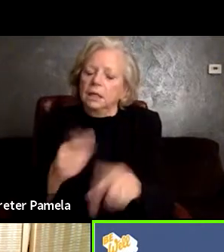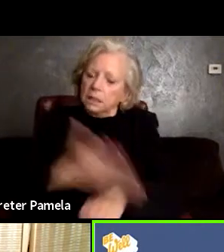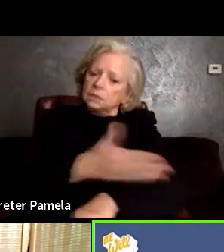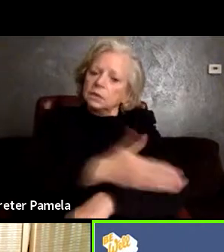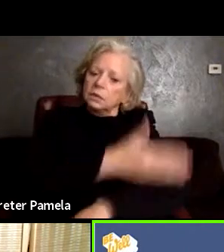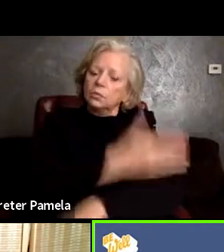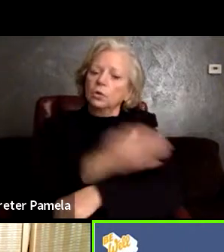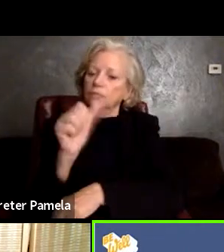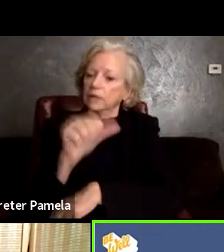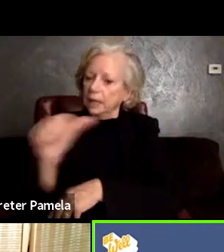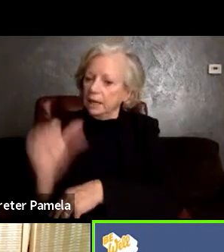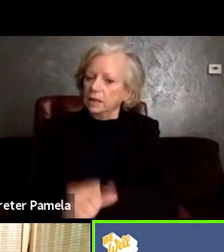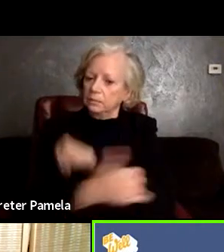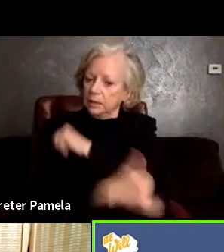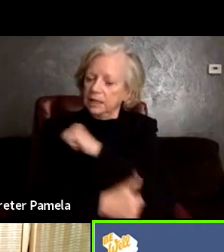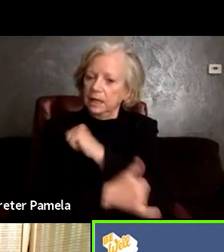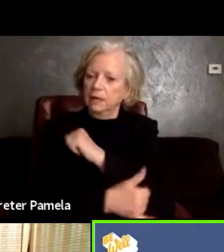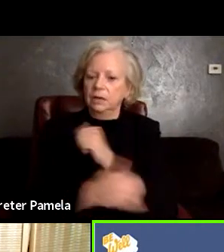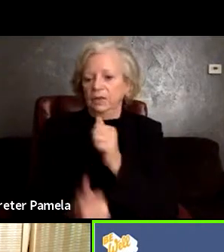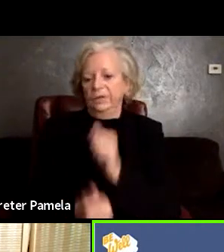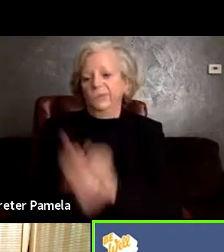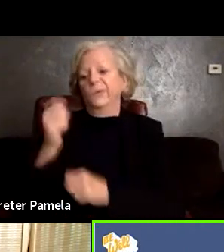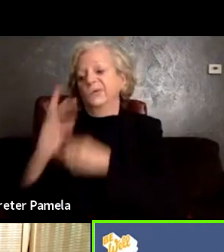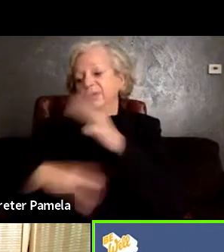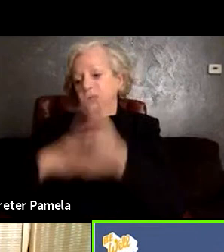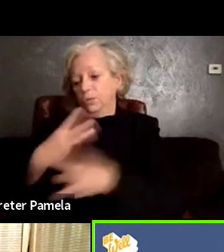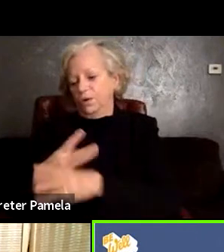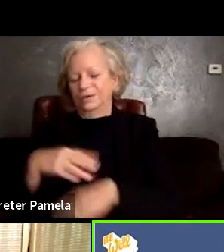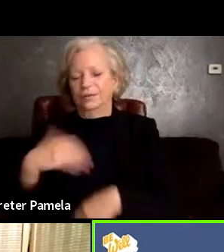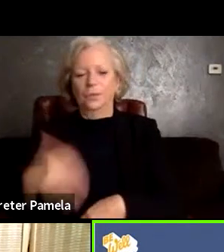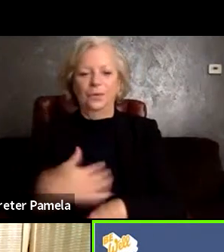than frankly most of the world.